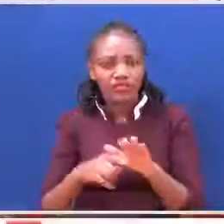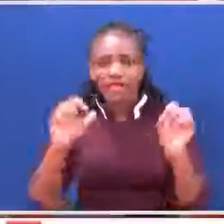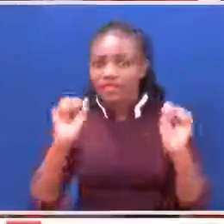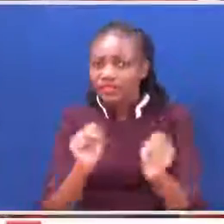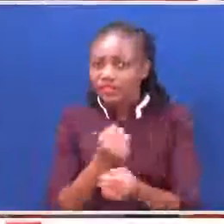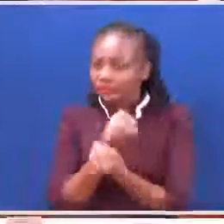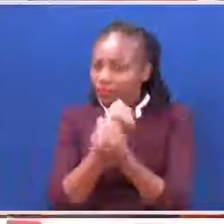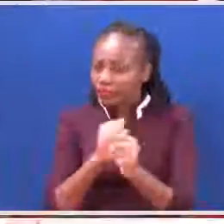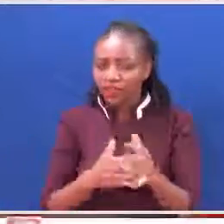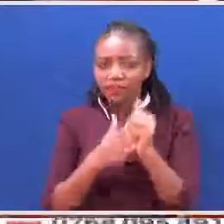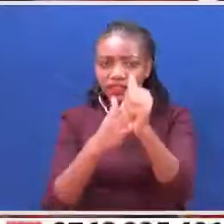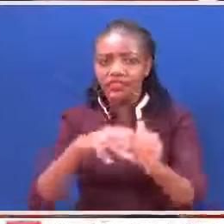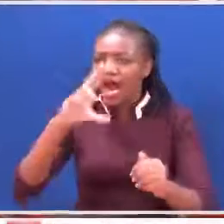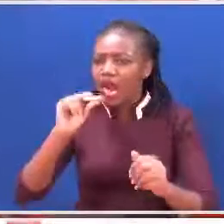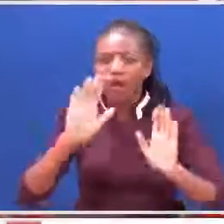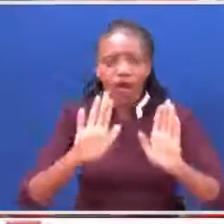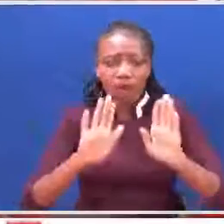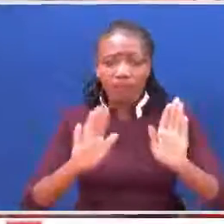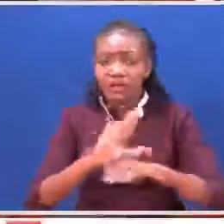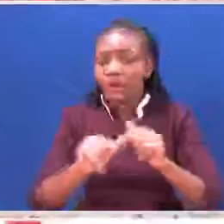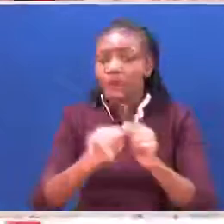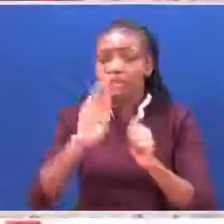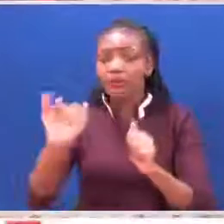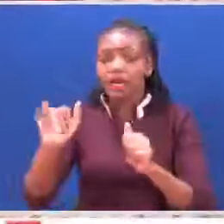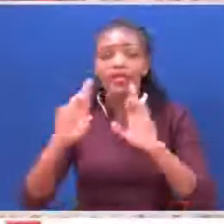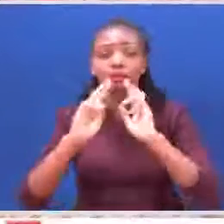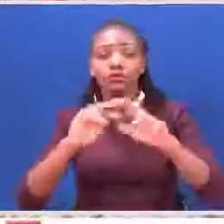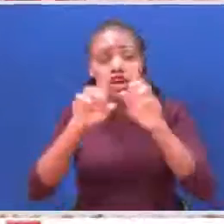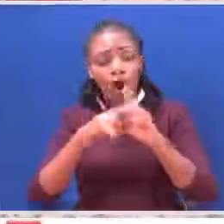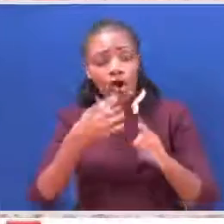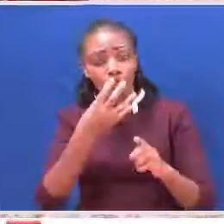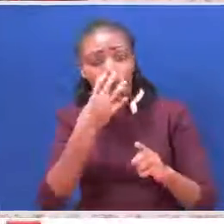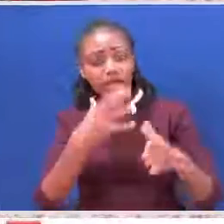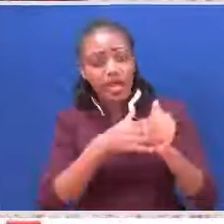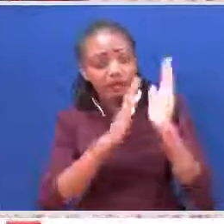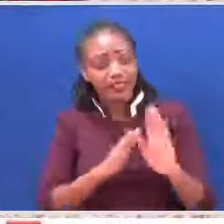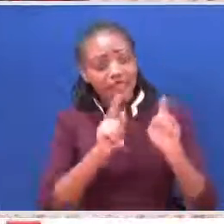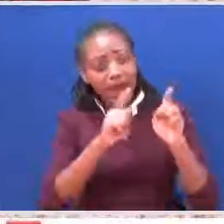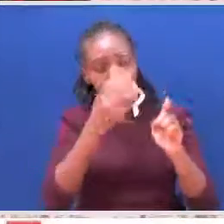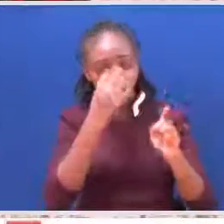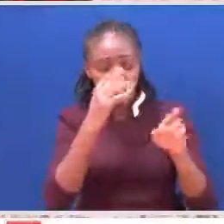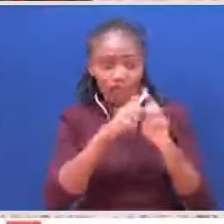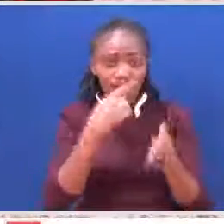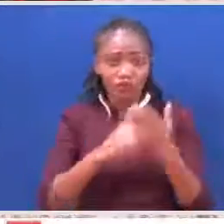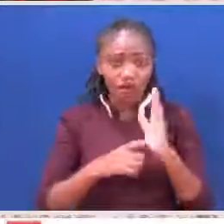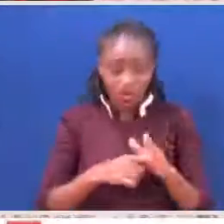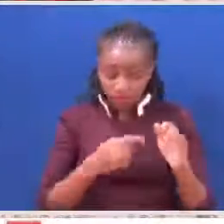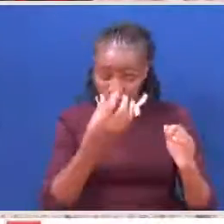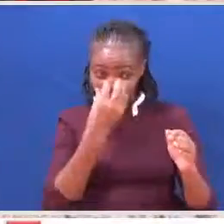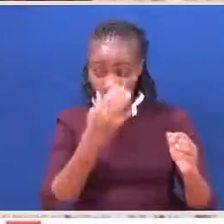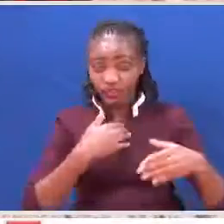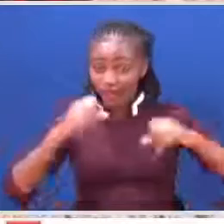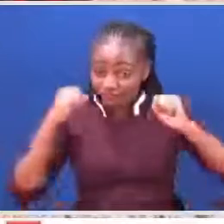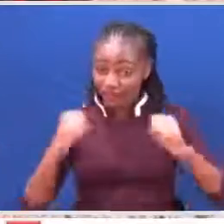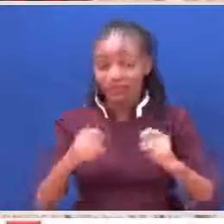no campaign in the ongoing BBI process. The ODM leader castigated Ruto, saying that he does not have the strength